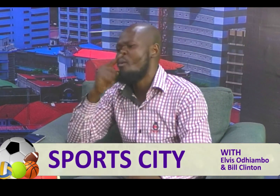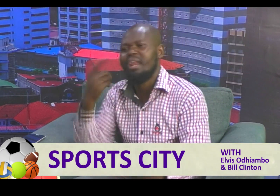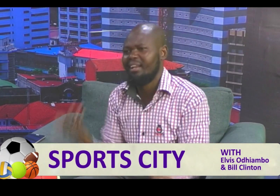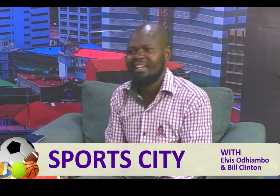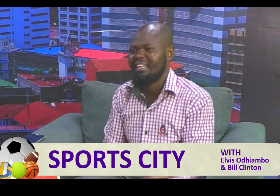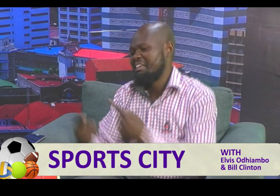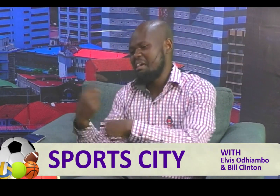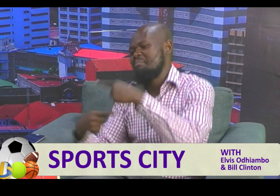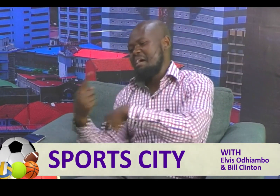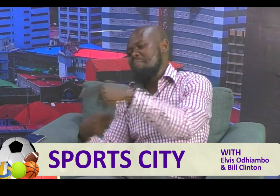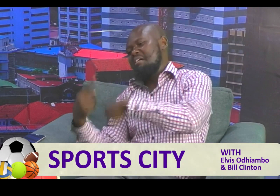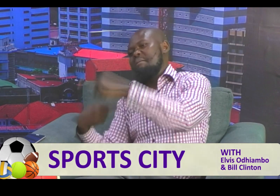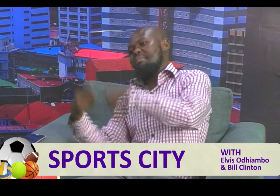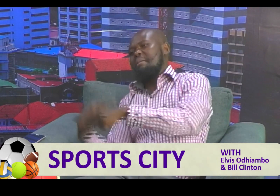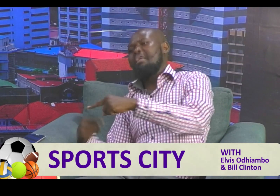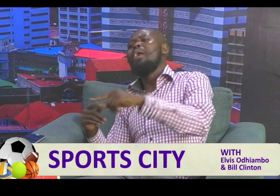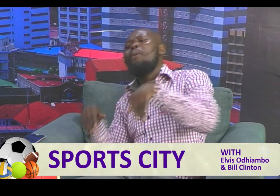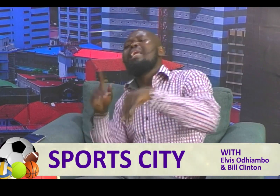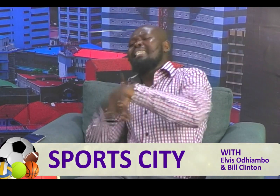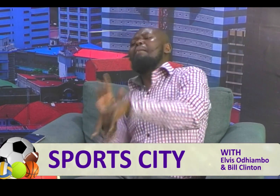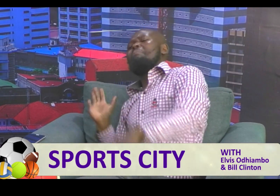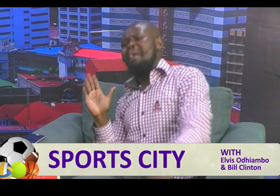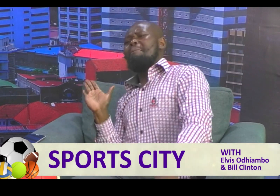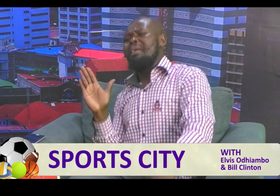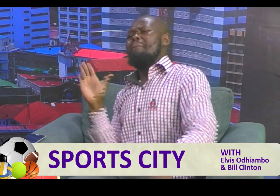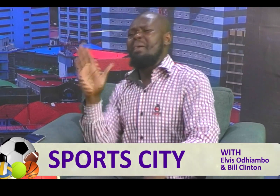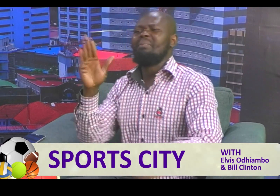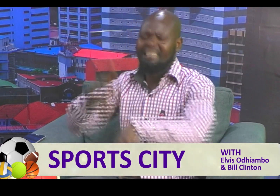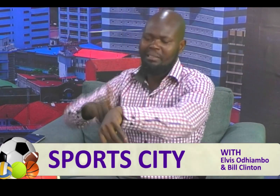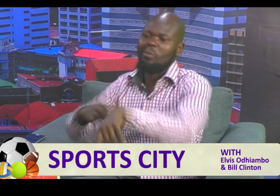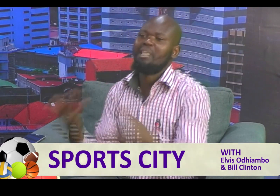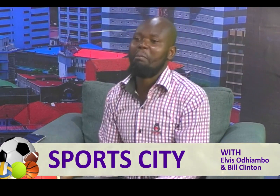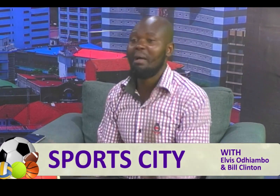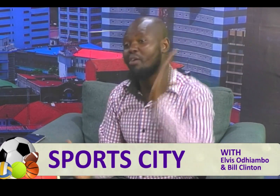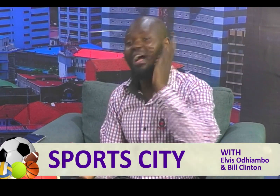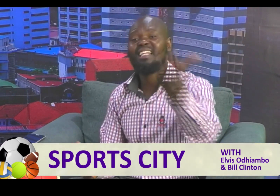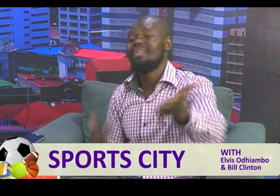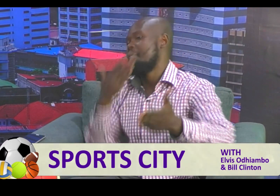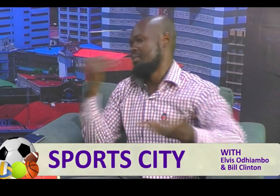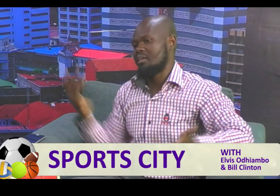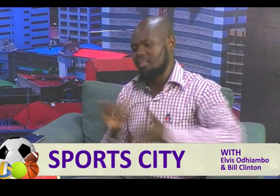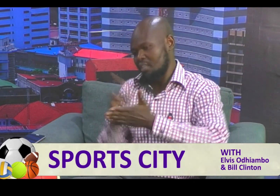tired. Same to Tusker. It's just the same thing. The same thing. They come back.